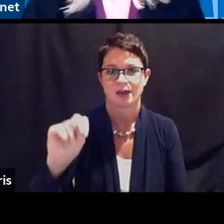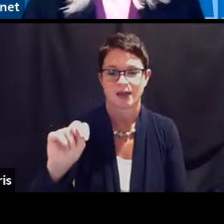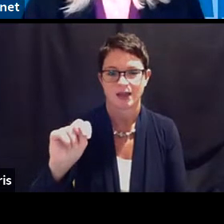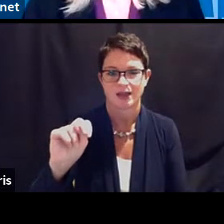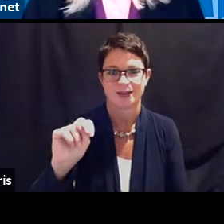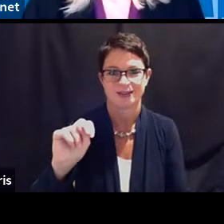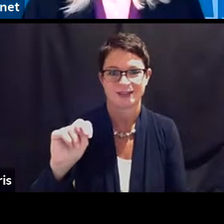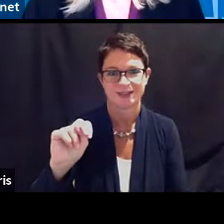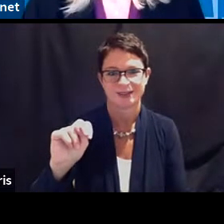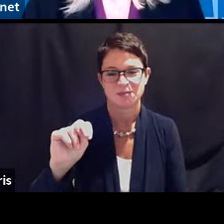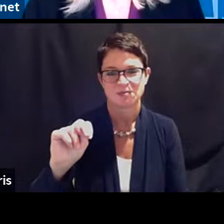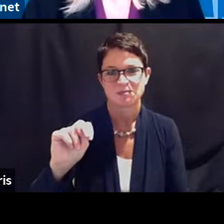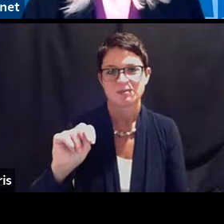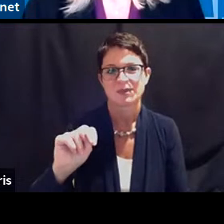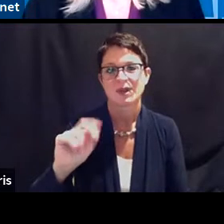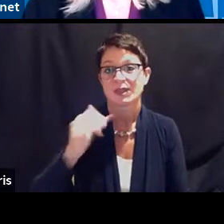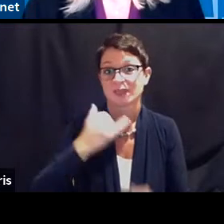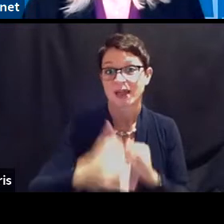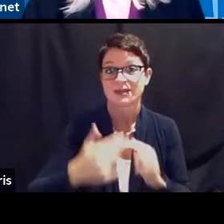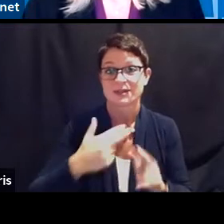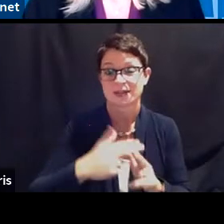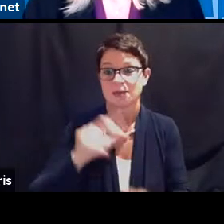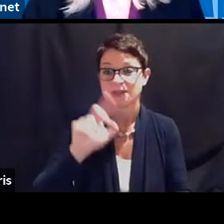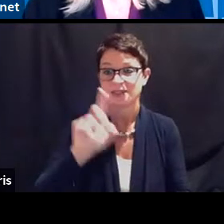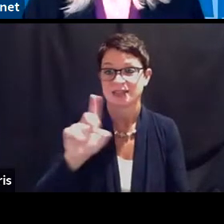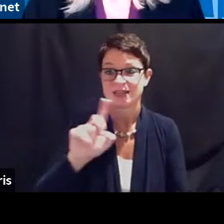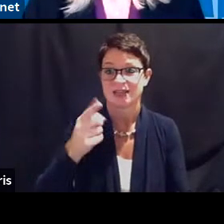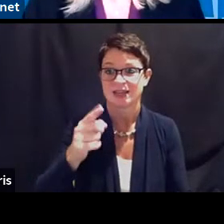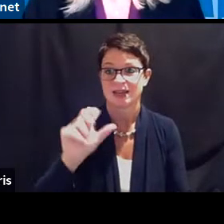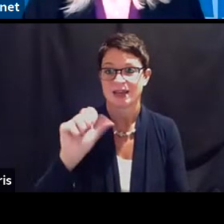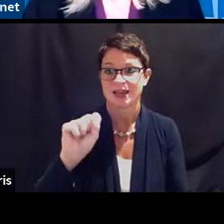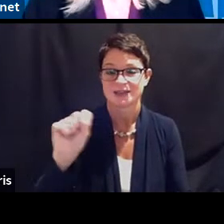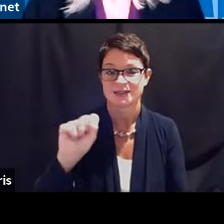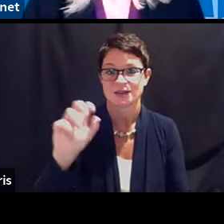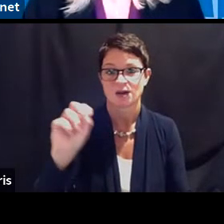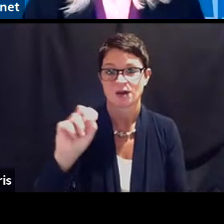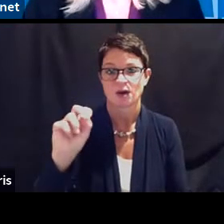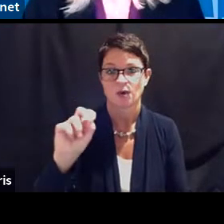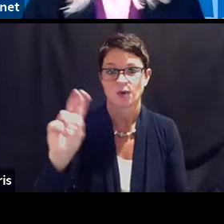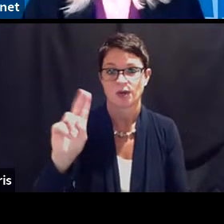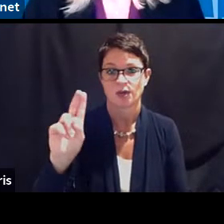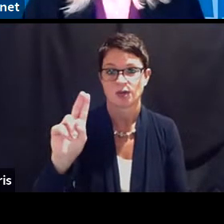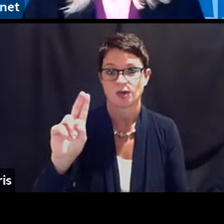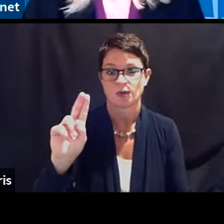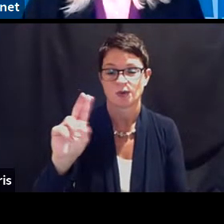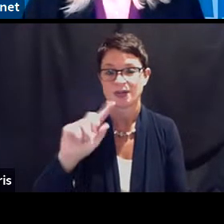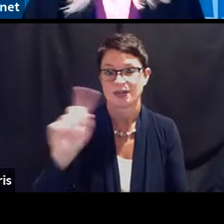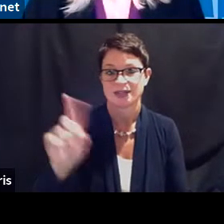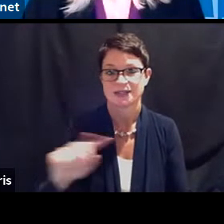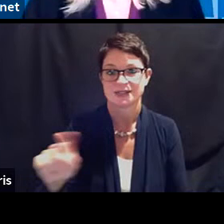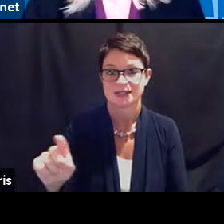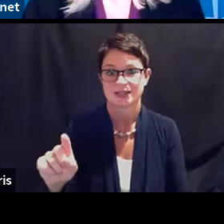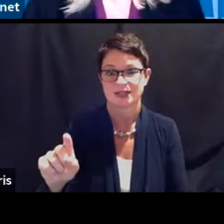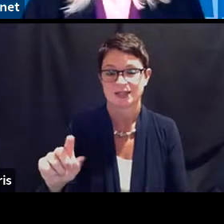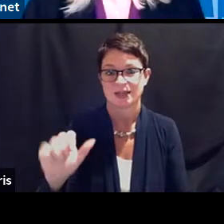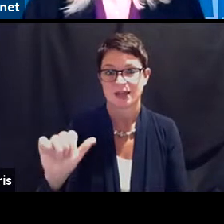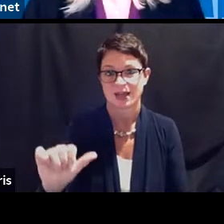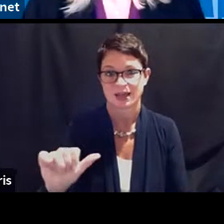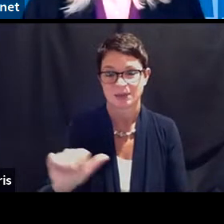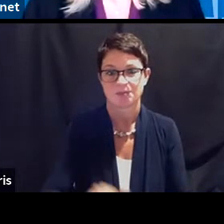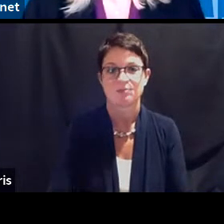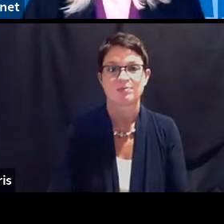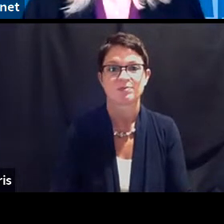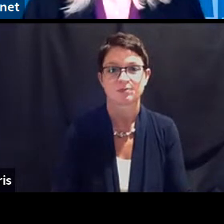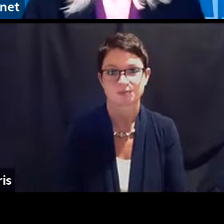orange, N as in navel, and then it's D'Souza, D as in dog, S as in school, O as in orange, U as in union, Z as in